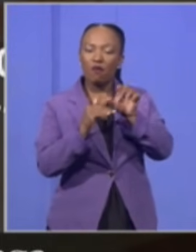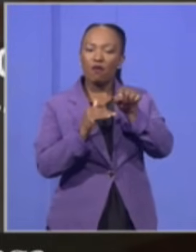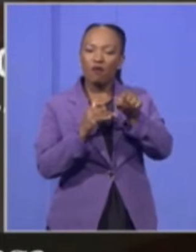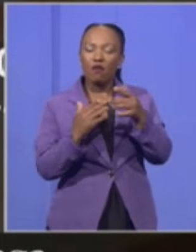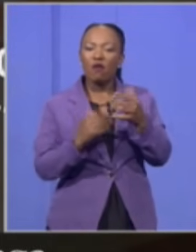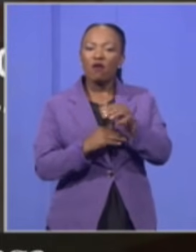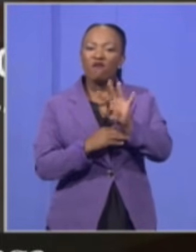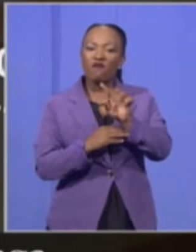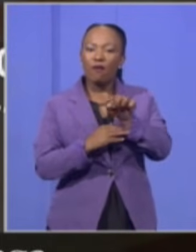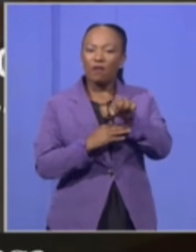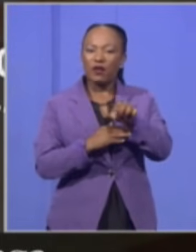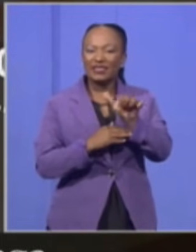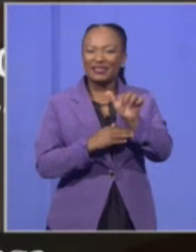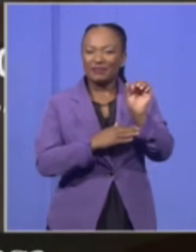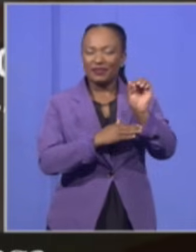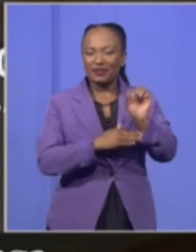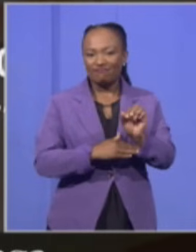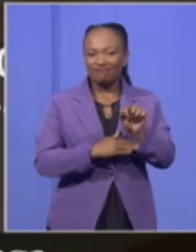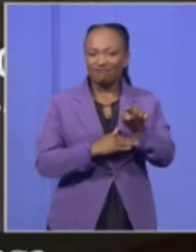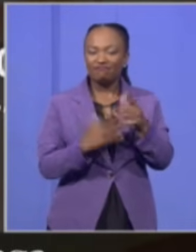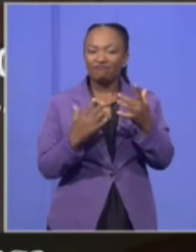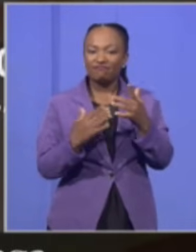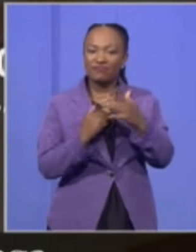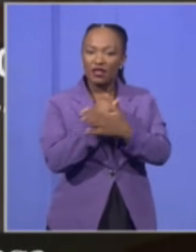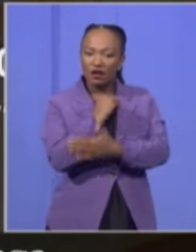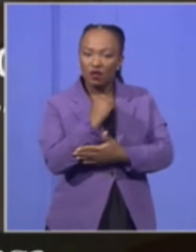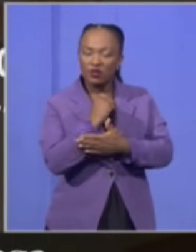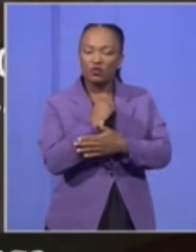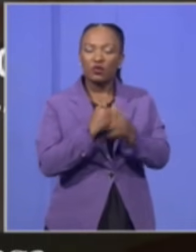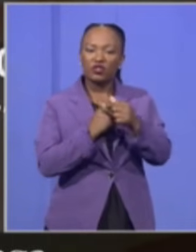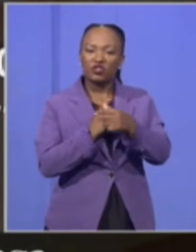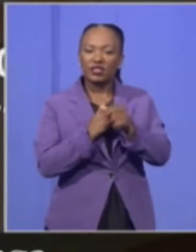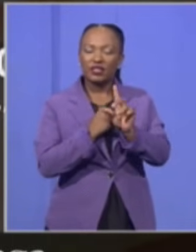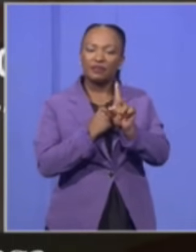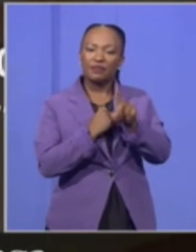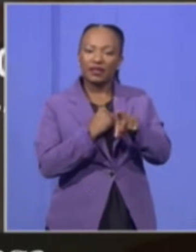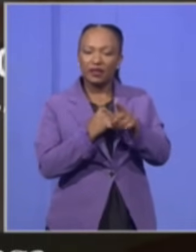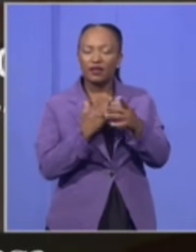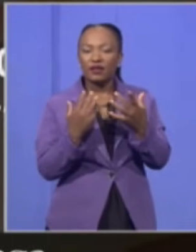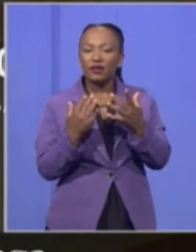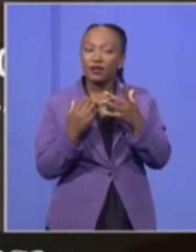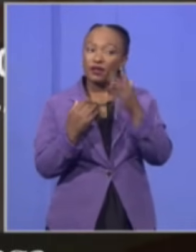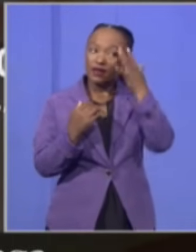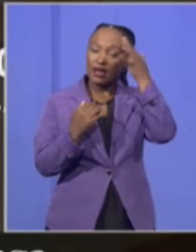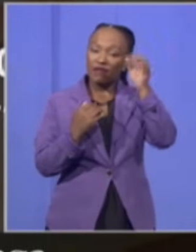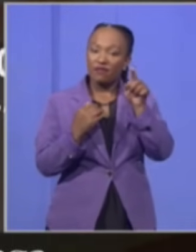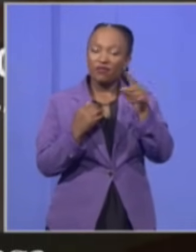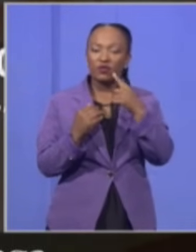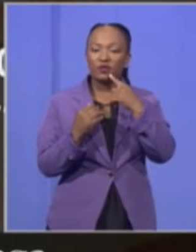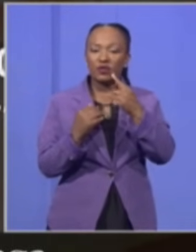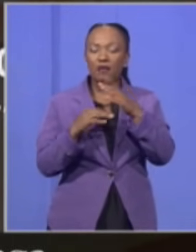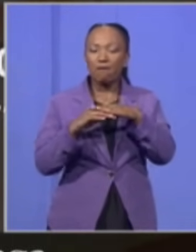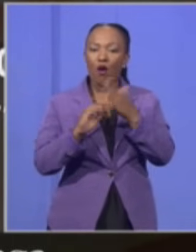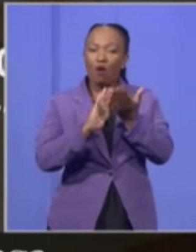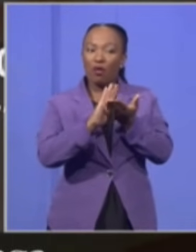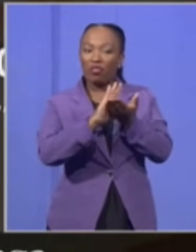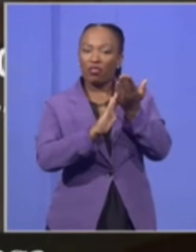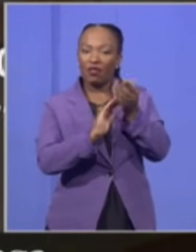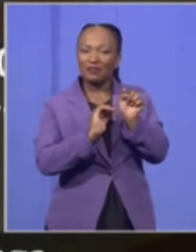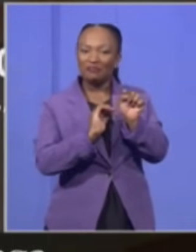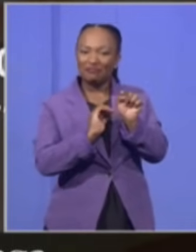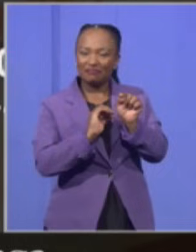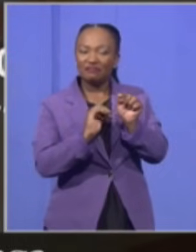tše 4.6 tša ditšweletšwa tša ka mono nageng goba GDP. Go le bjalo mmušo o dumela gore motšhelo wa godimo o ka bea kgatelelo